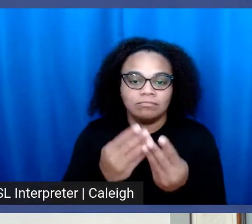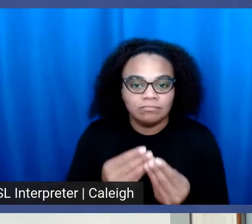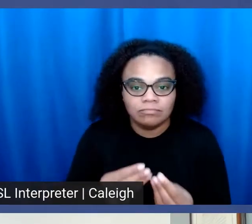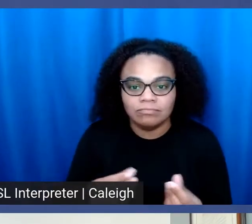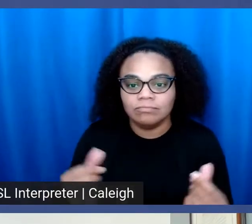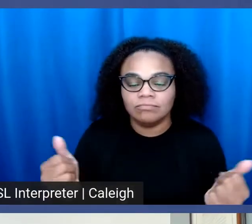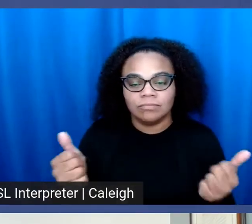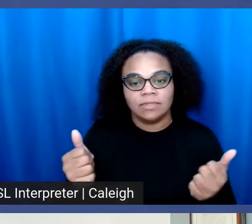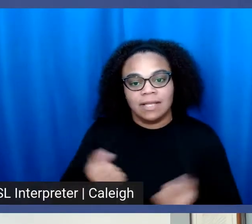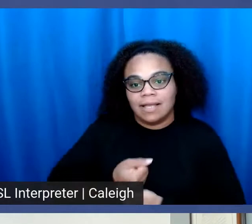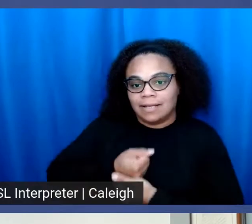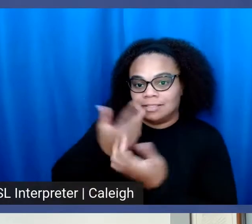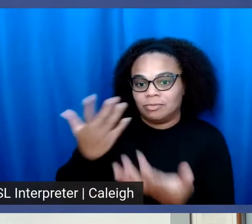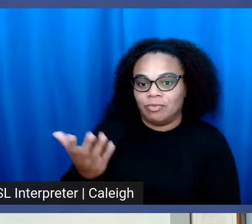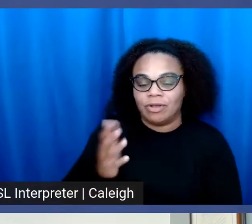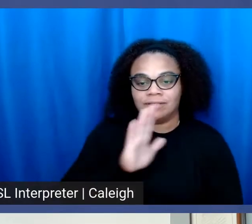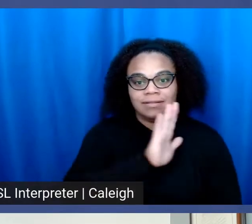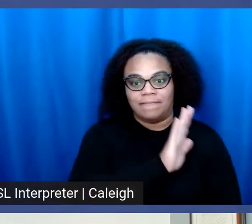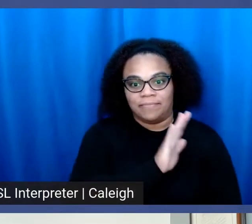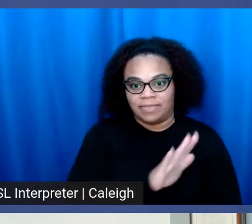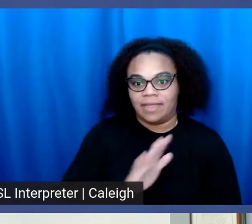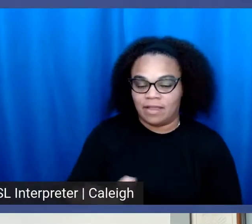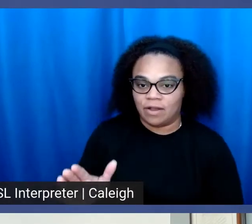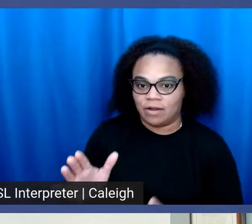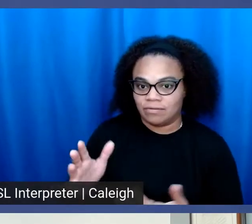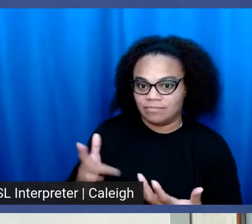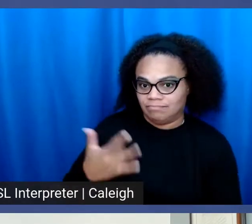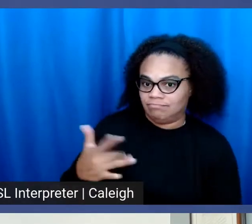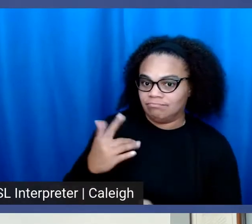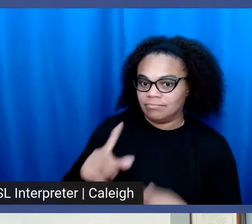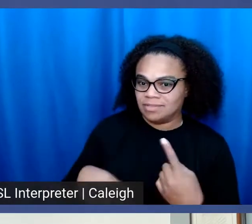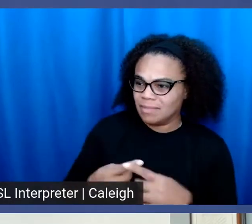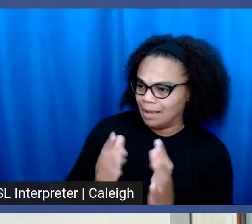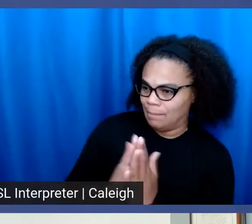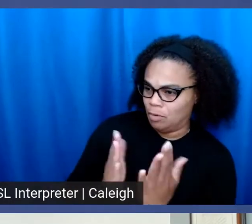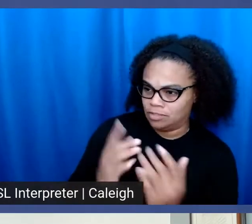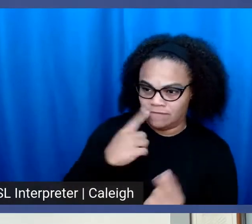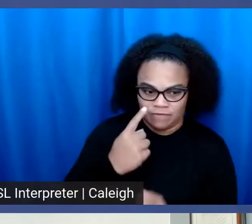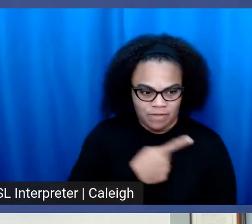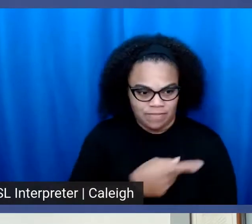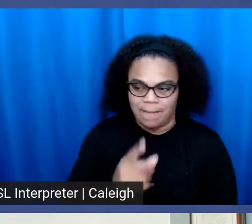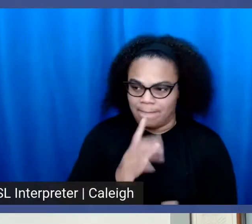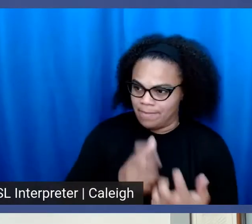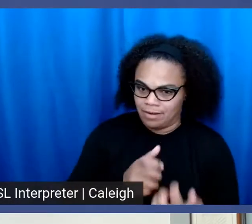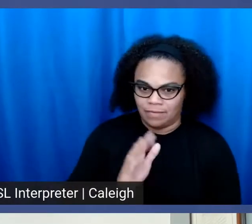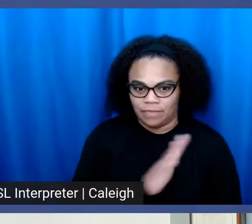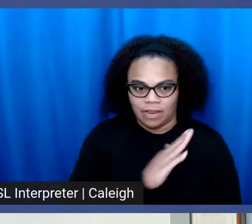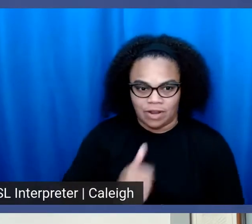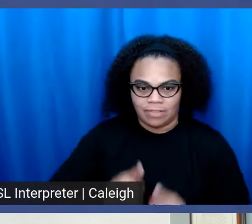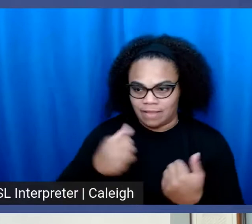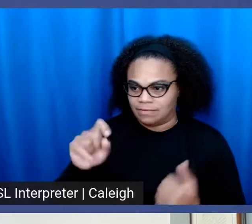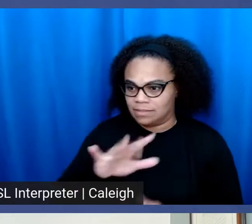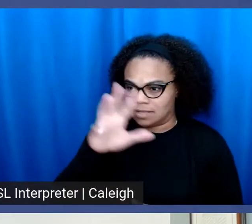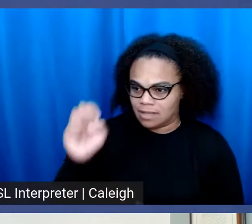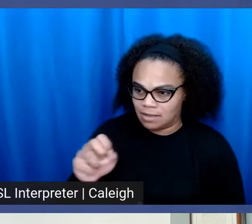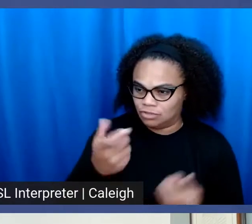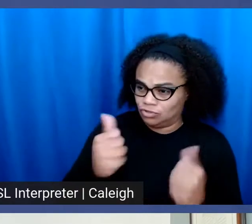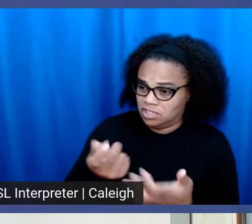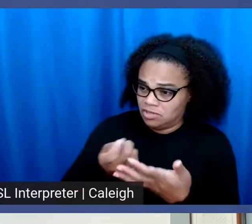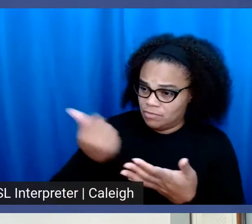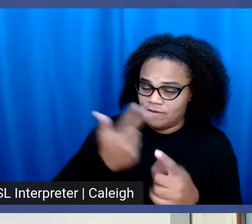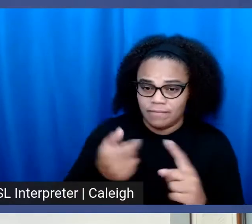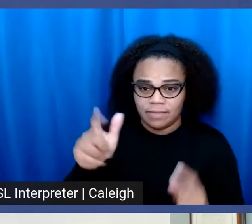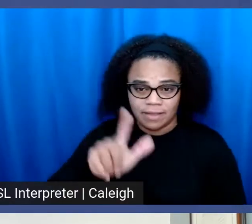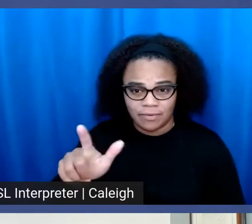written for them targeted for removal. They talked about the importance of seeing their lived experience